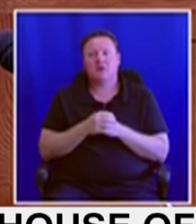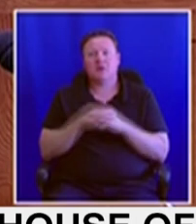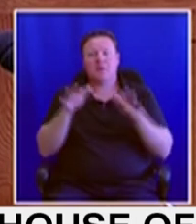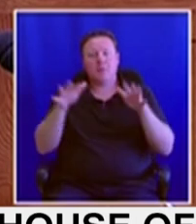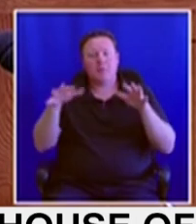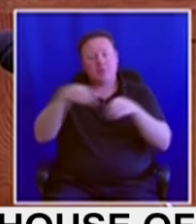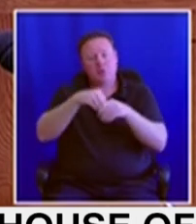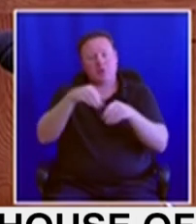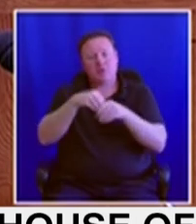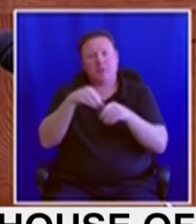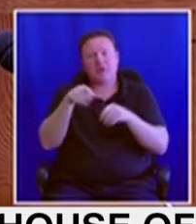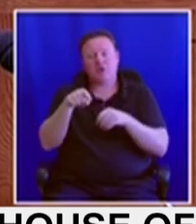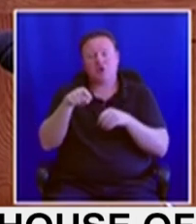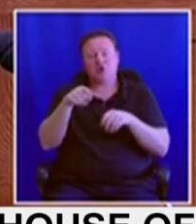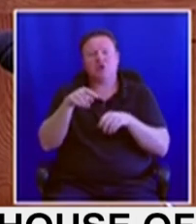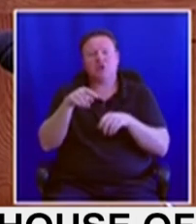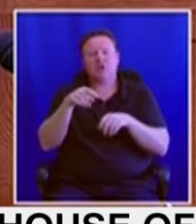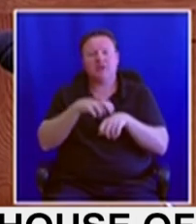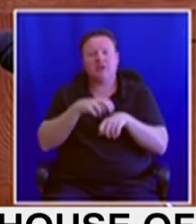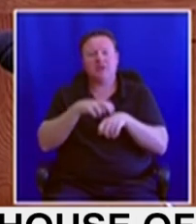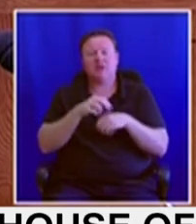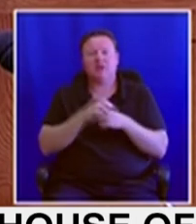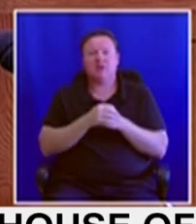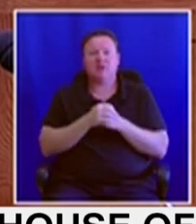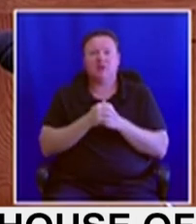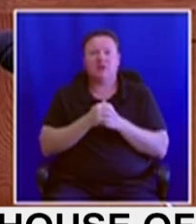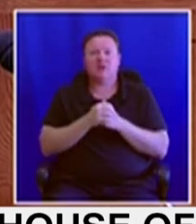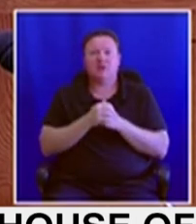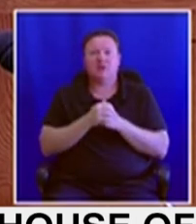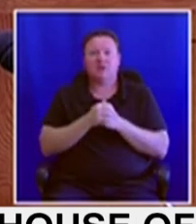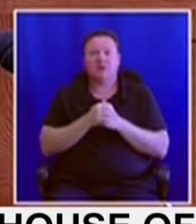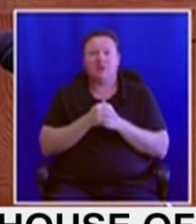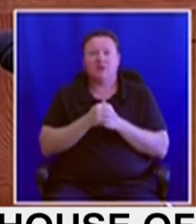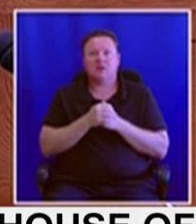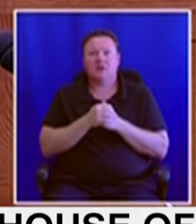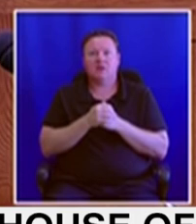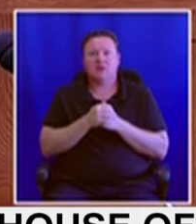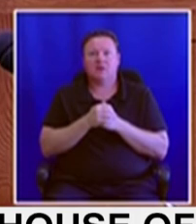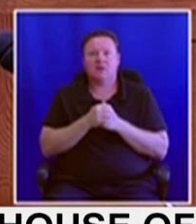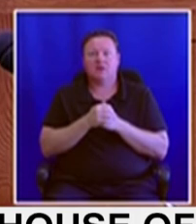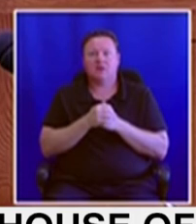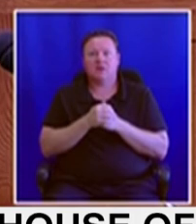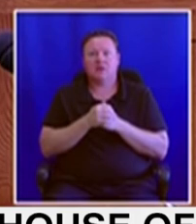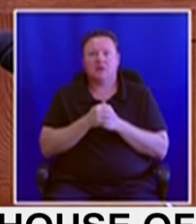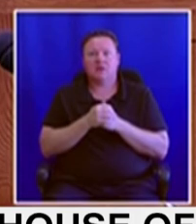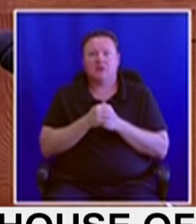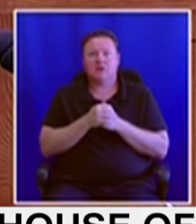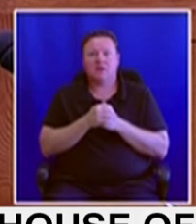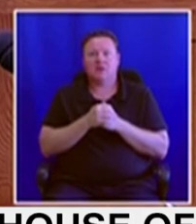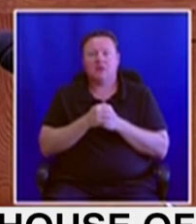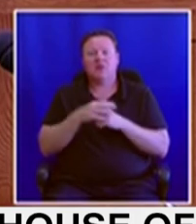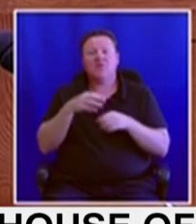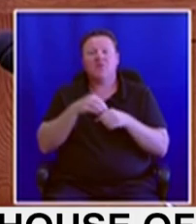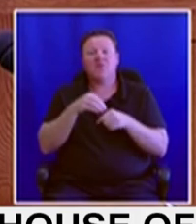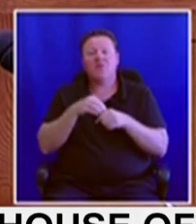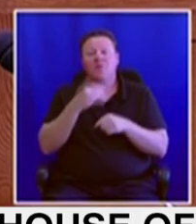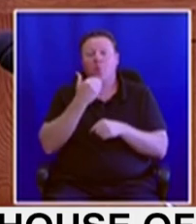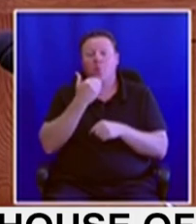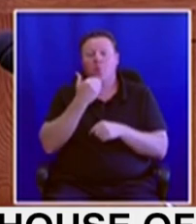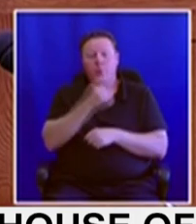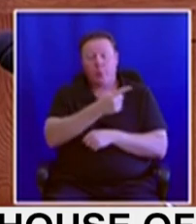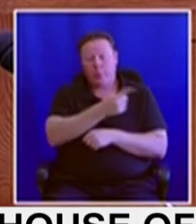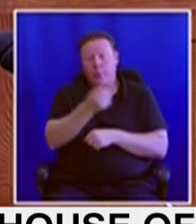participation, and I envisage the public participation to be the one that you, as